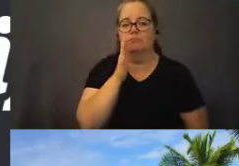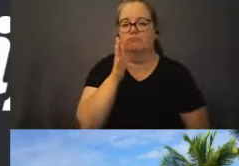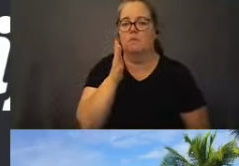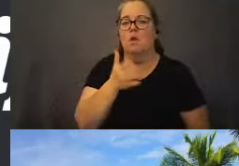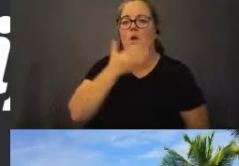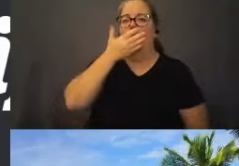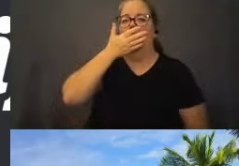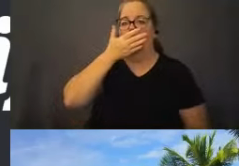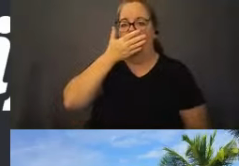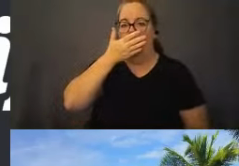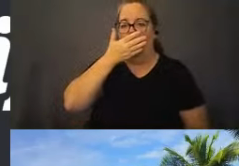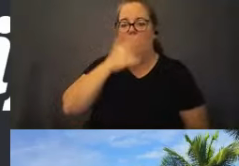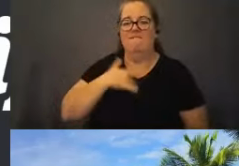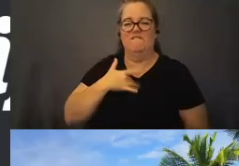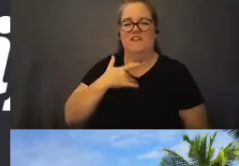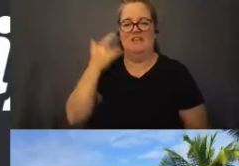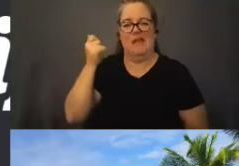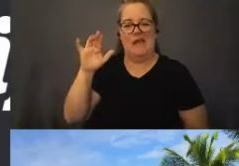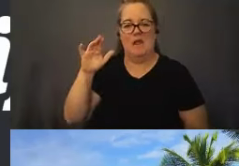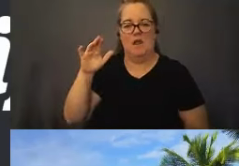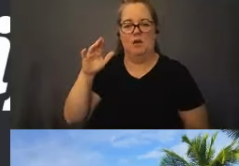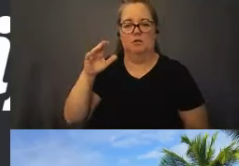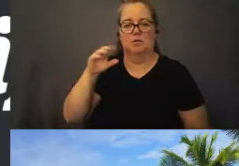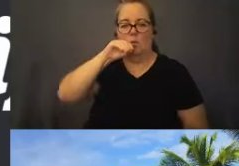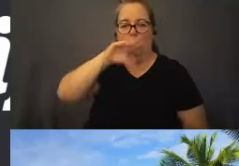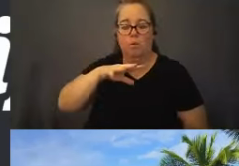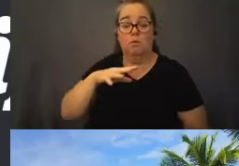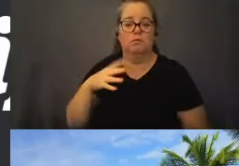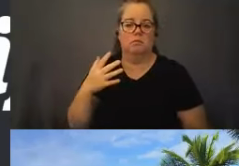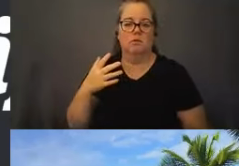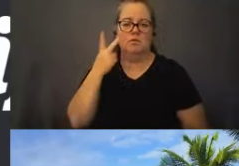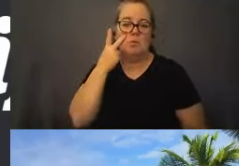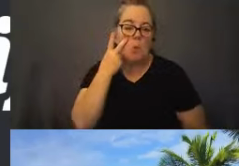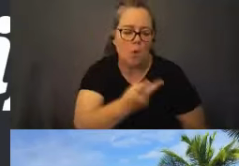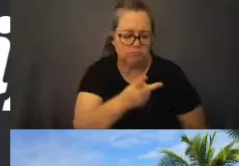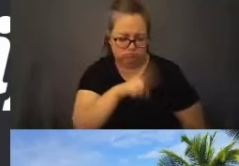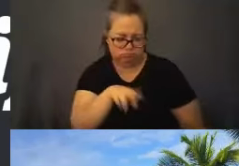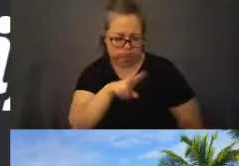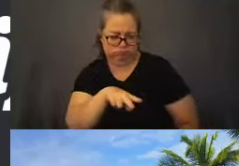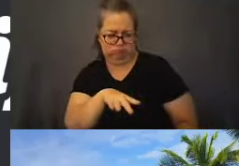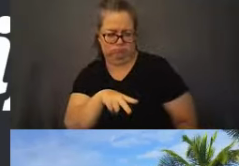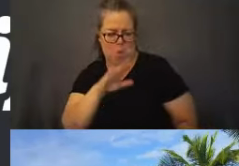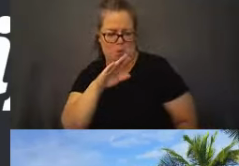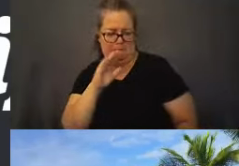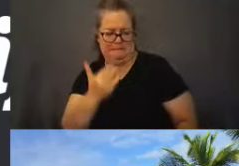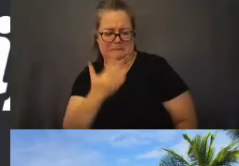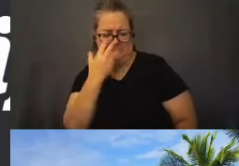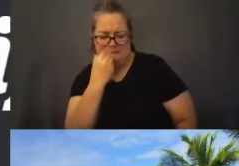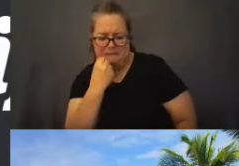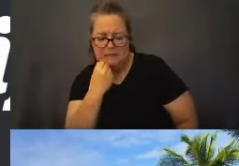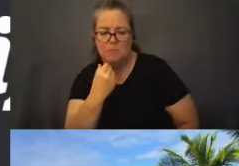mouth. But yeah, we just look and see, do they look like they're sleeping?